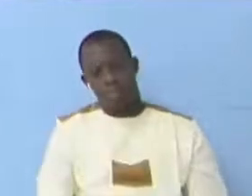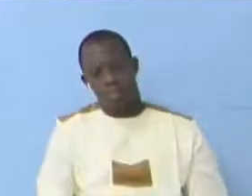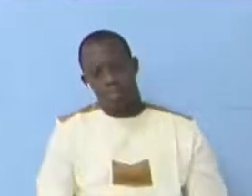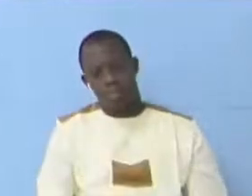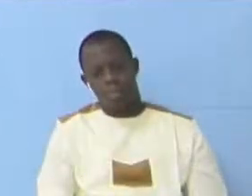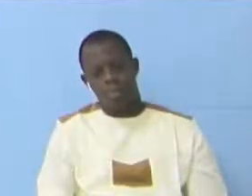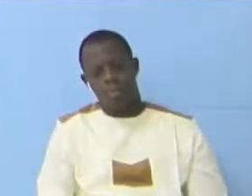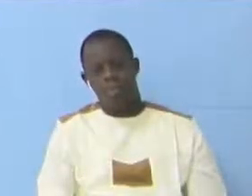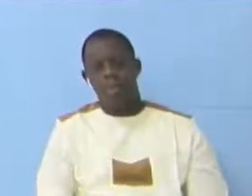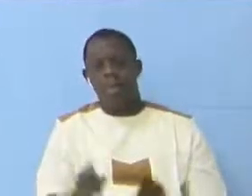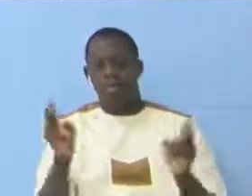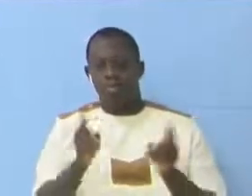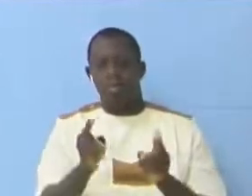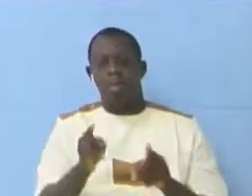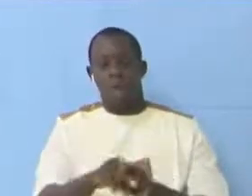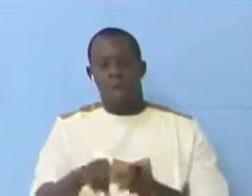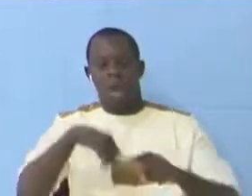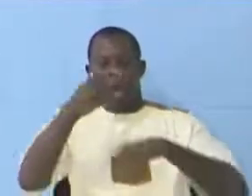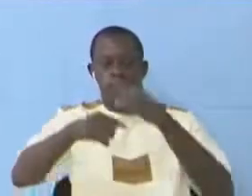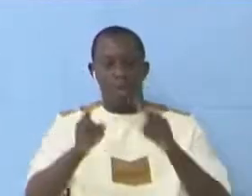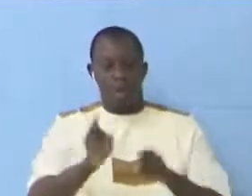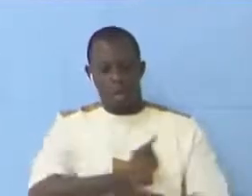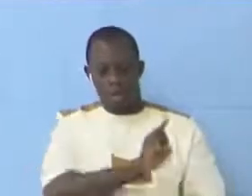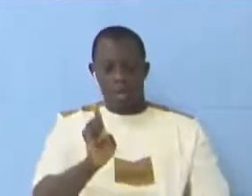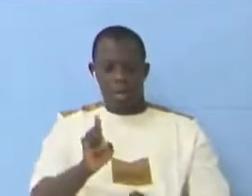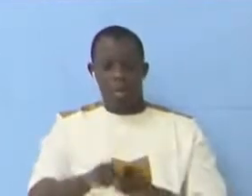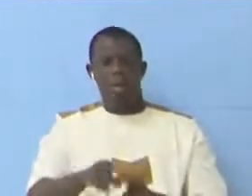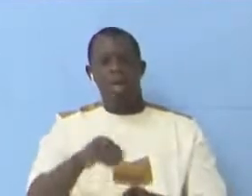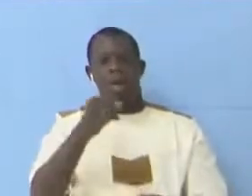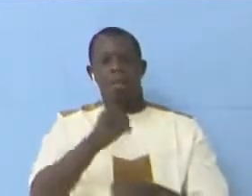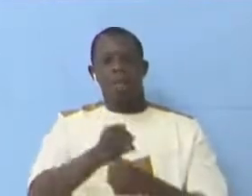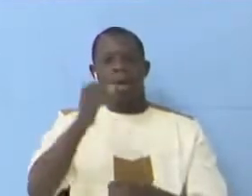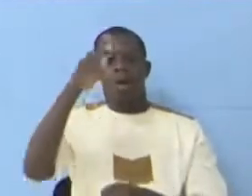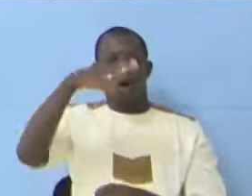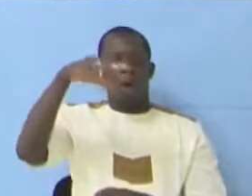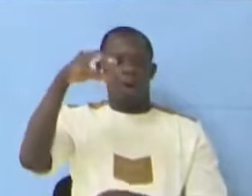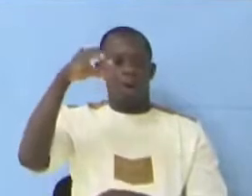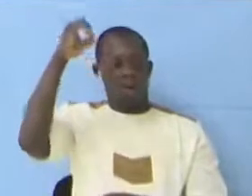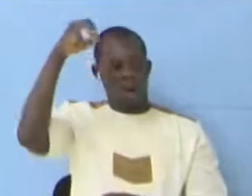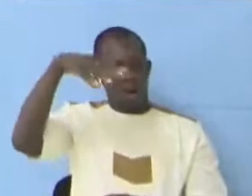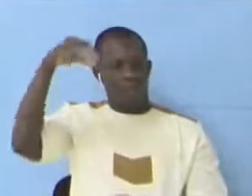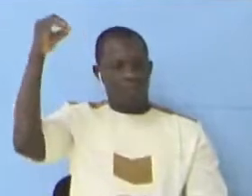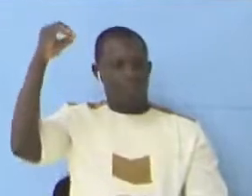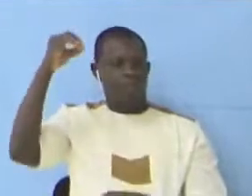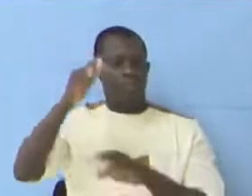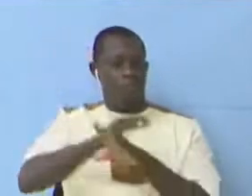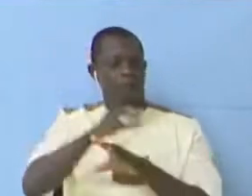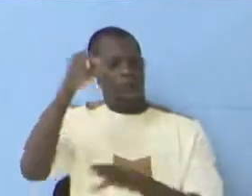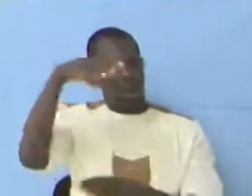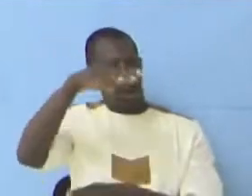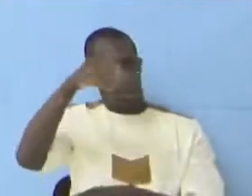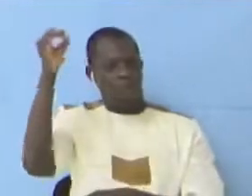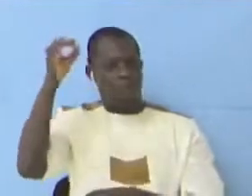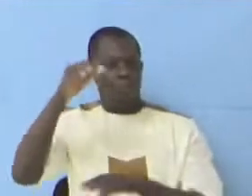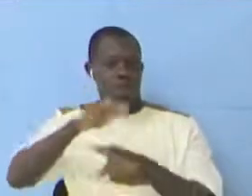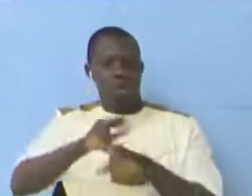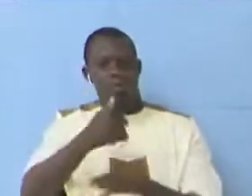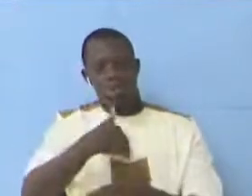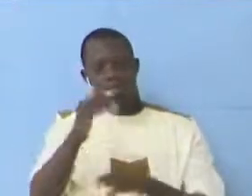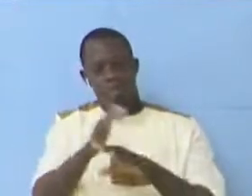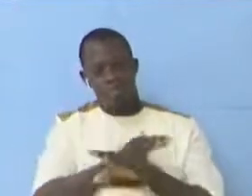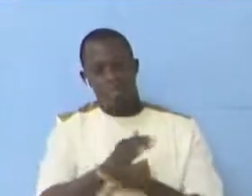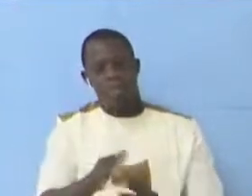laa toog ci biti. Shortly afterwards, they came, put the lights off. tuuti rek ñu ñëw taal lamp bi. ñu fay lampa yi